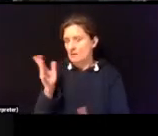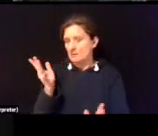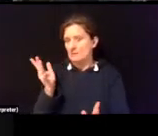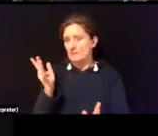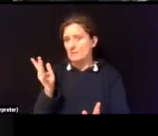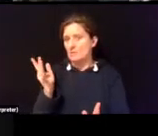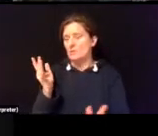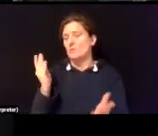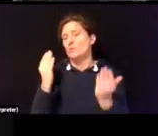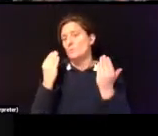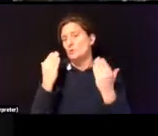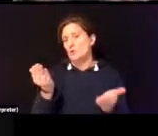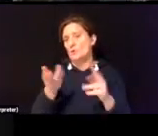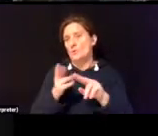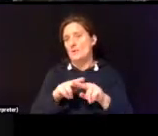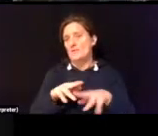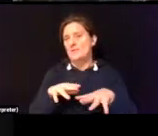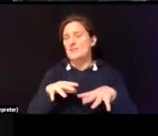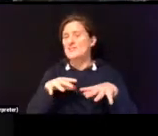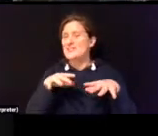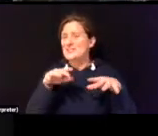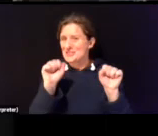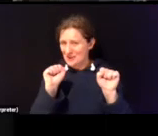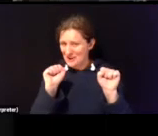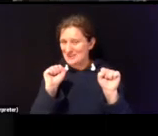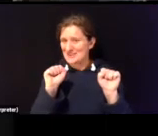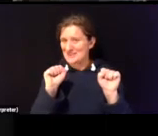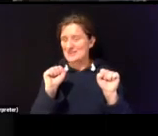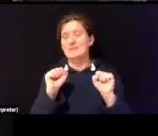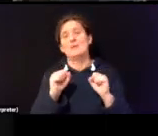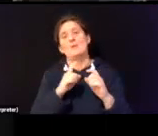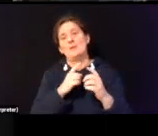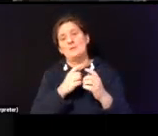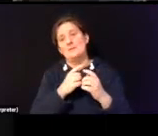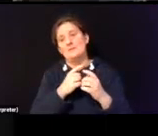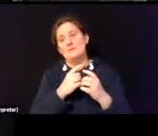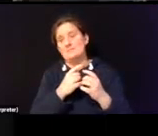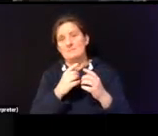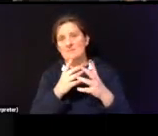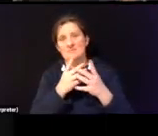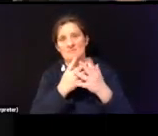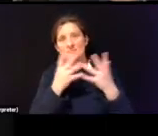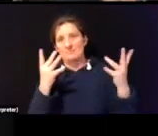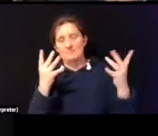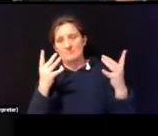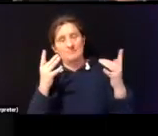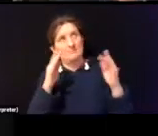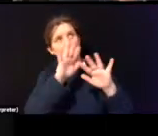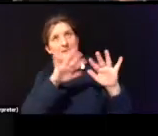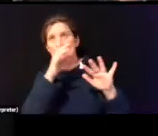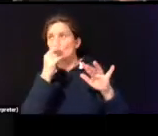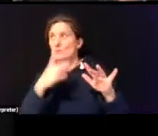is whether life gets started often, given a myriad homes for it to live in. And it's very